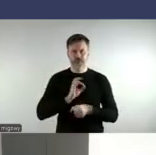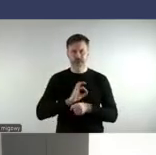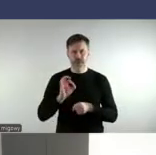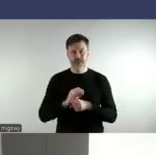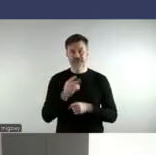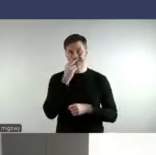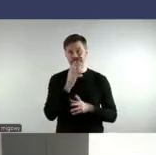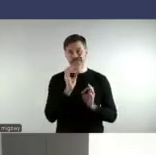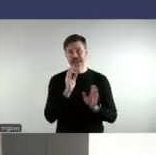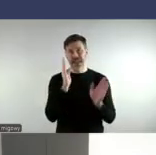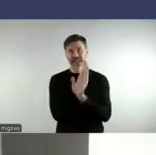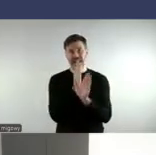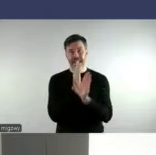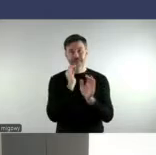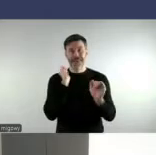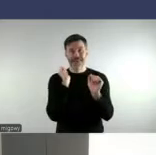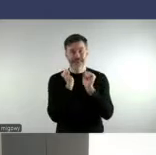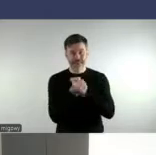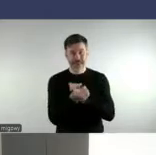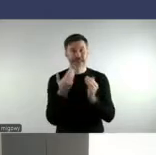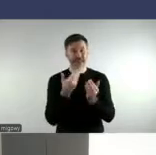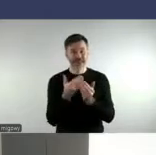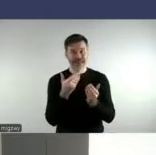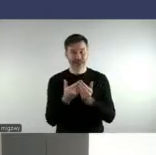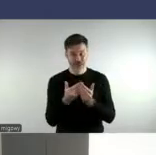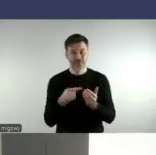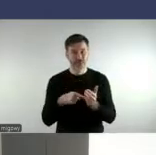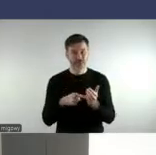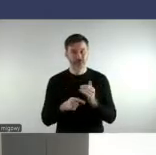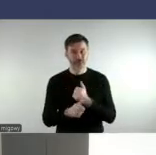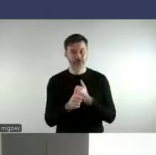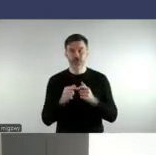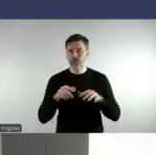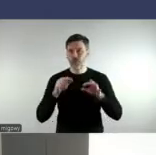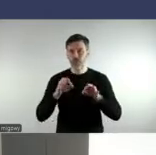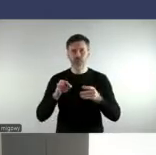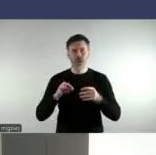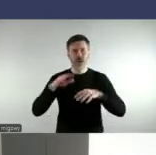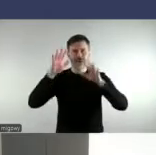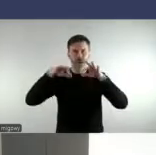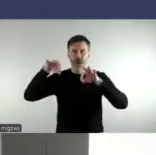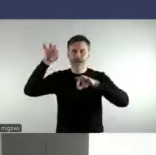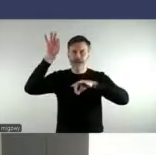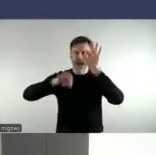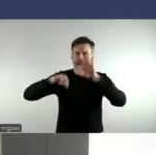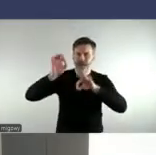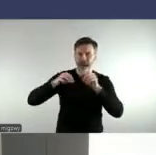necessary? This is the effect of the changing climate situations, more and